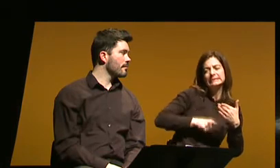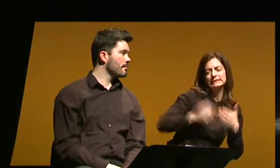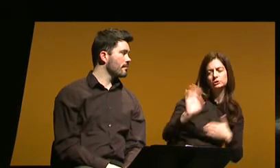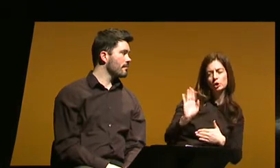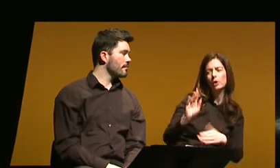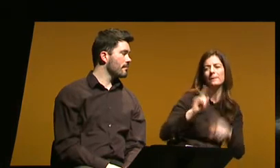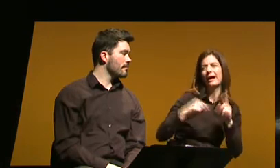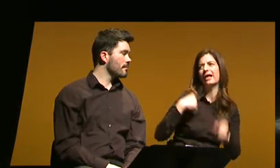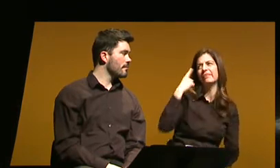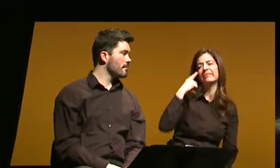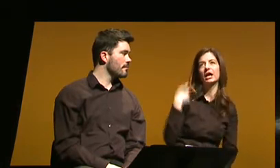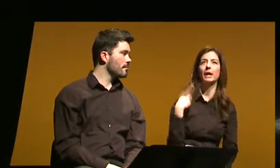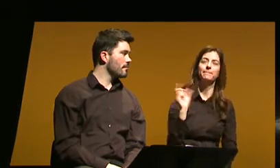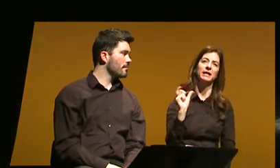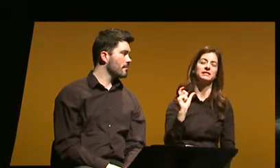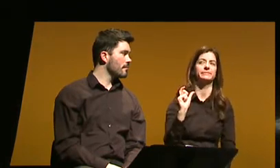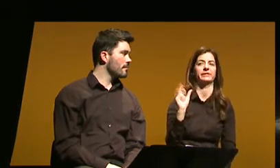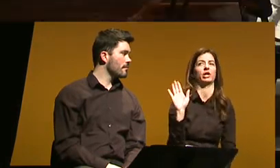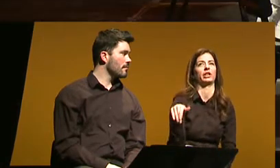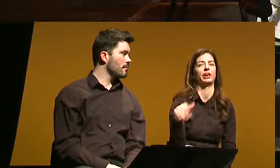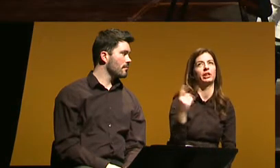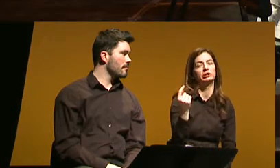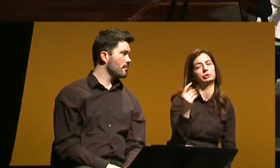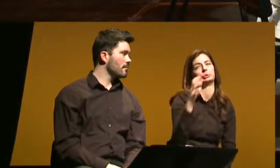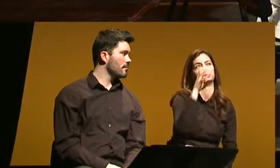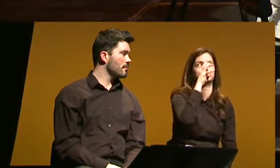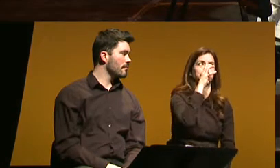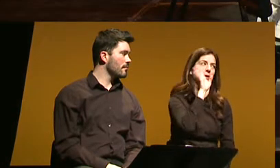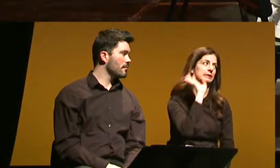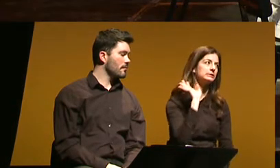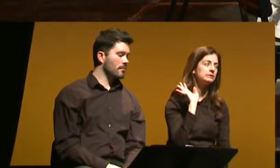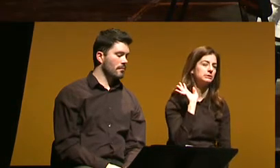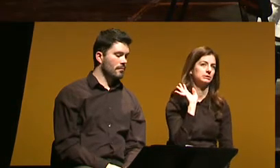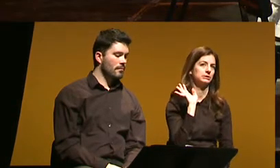their religion too seriously.